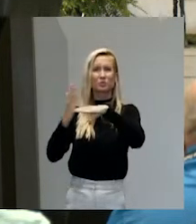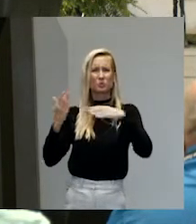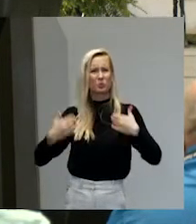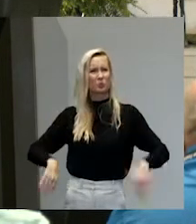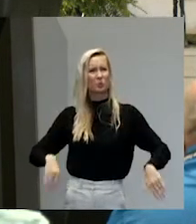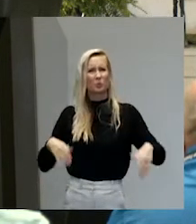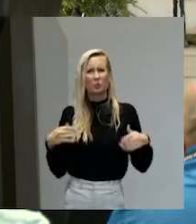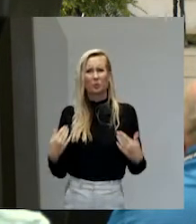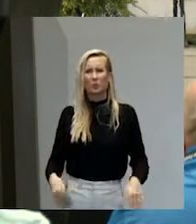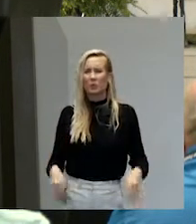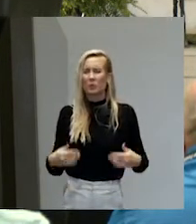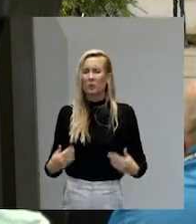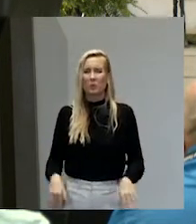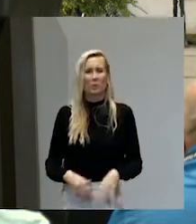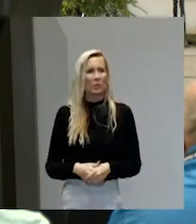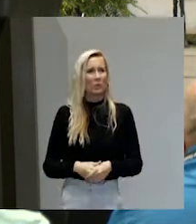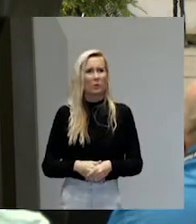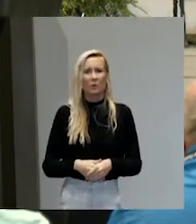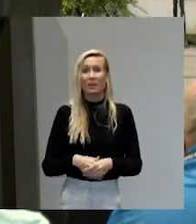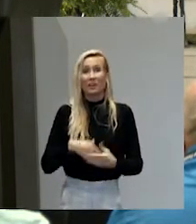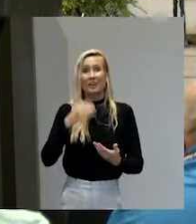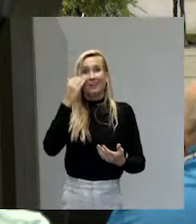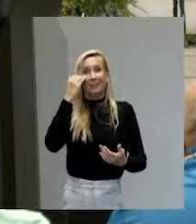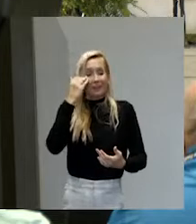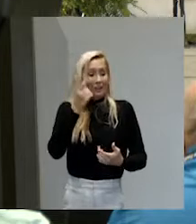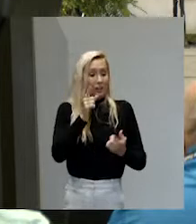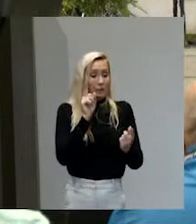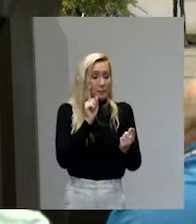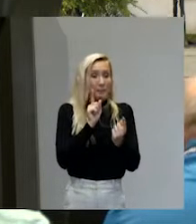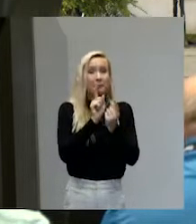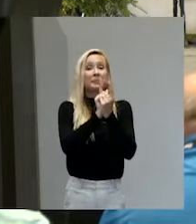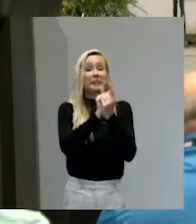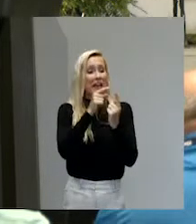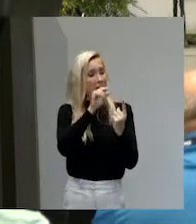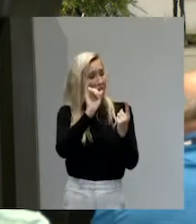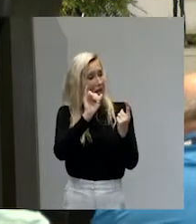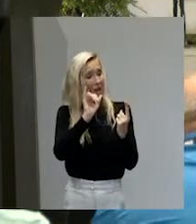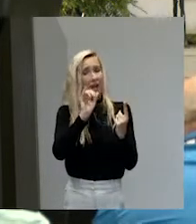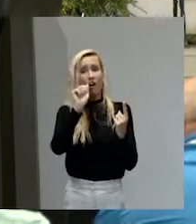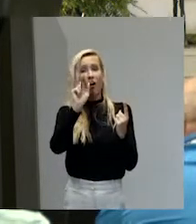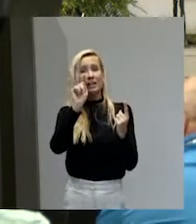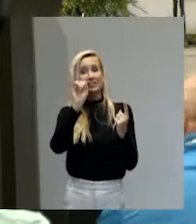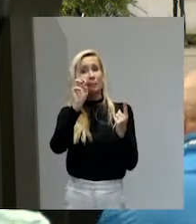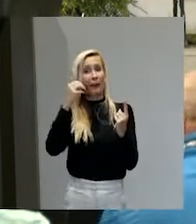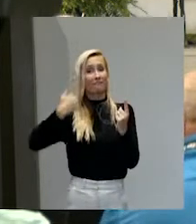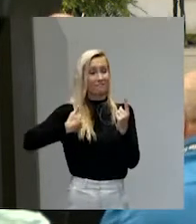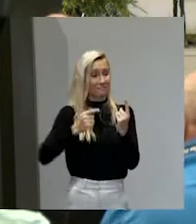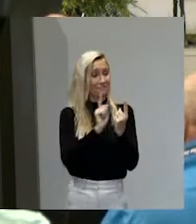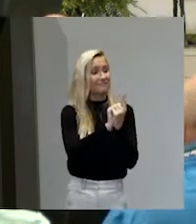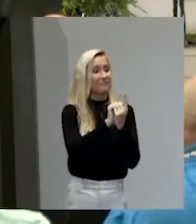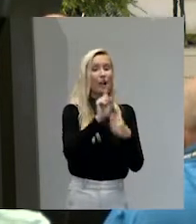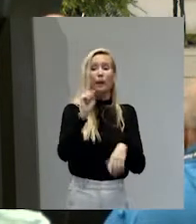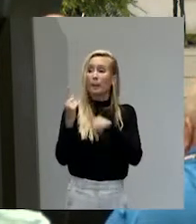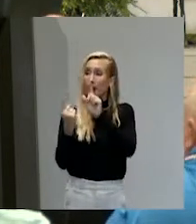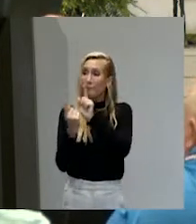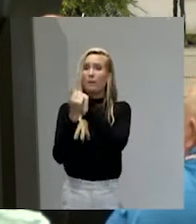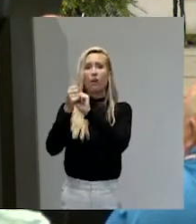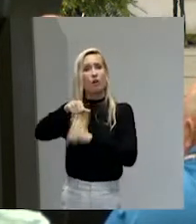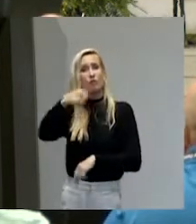by Stephen Shore, if you met one person with autism, you met one person with autism. And it really does ring true, and I think the show does a good job of showing that.